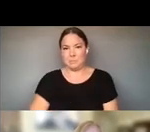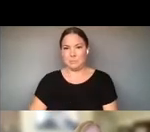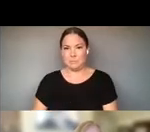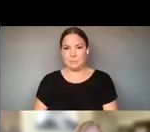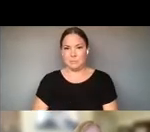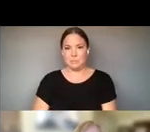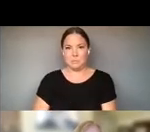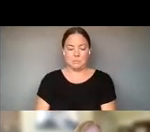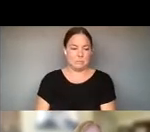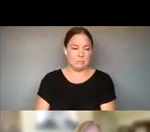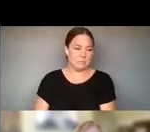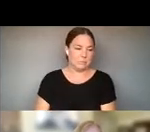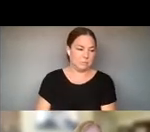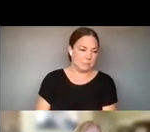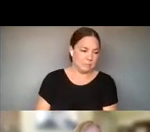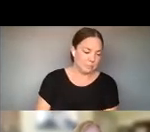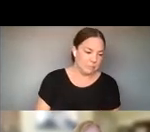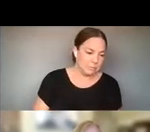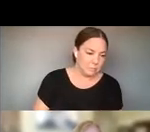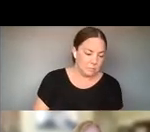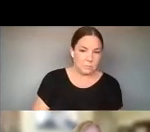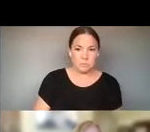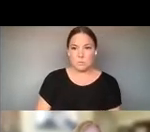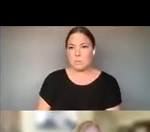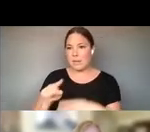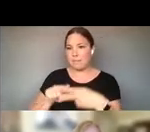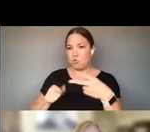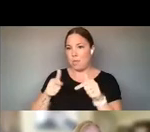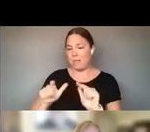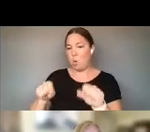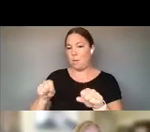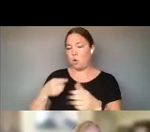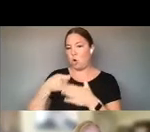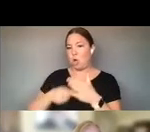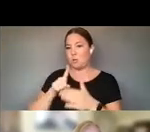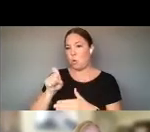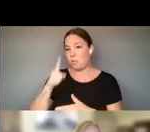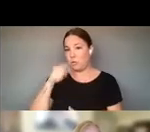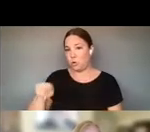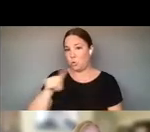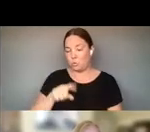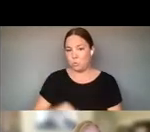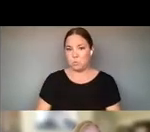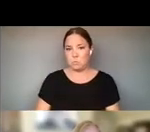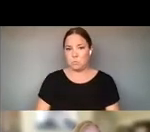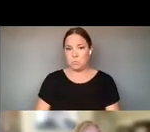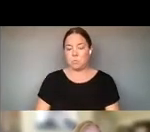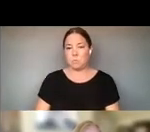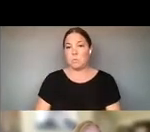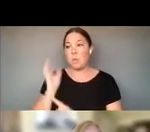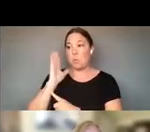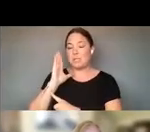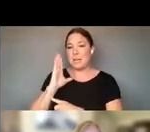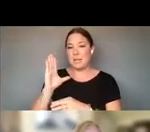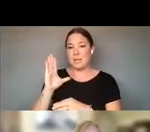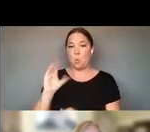mega, two allowable, um, cost questions for you. Um, one, uh, for presenting organization,